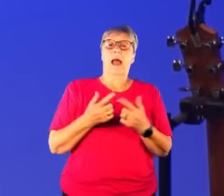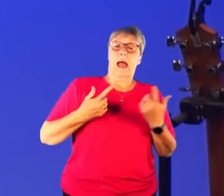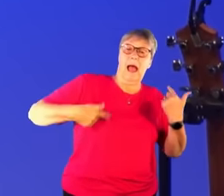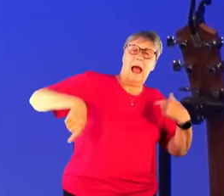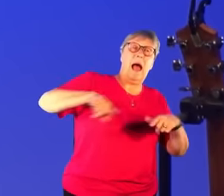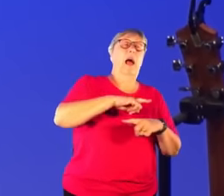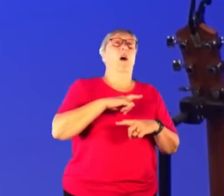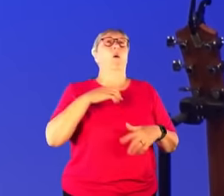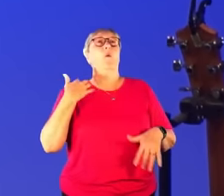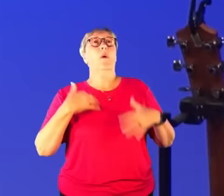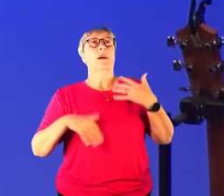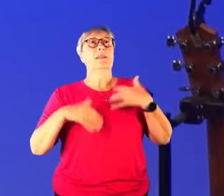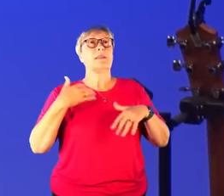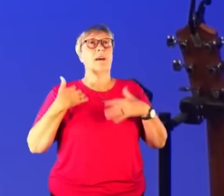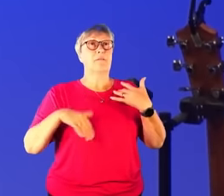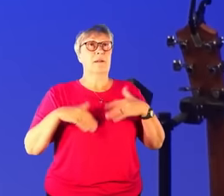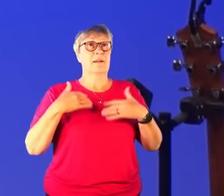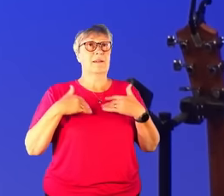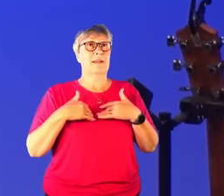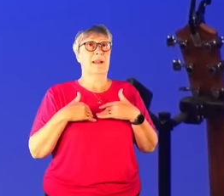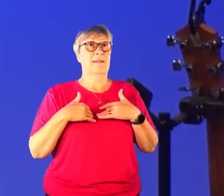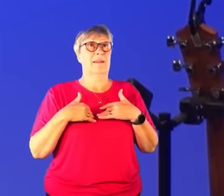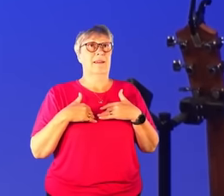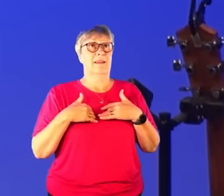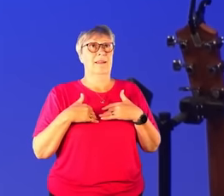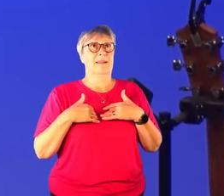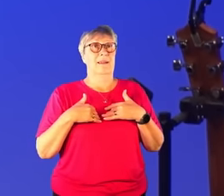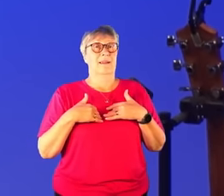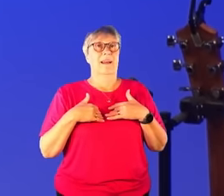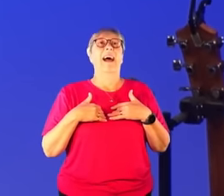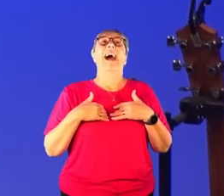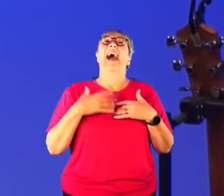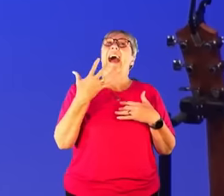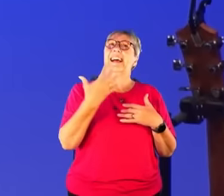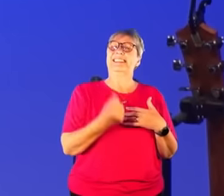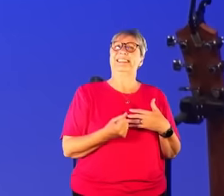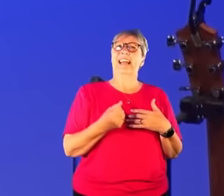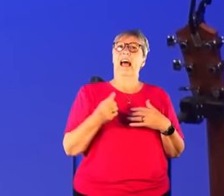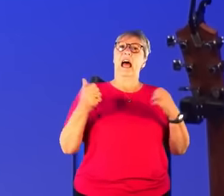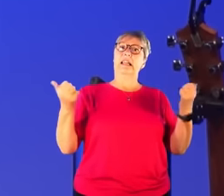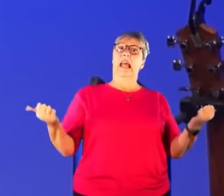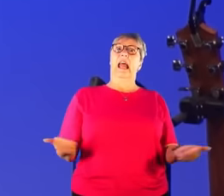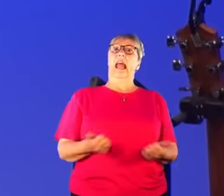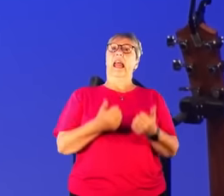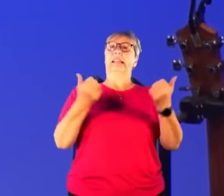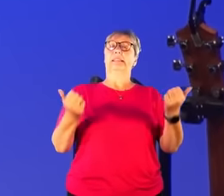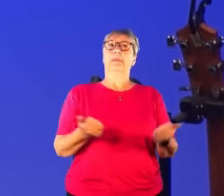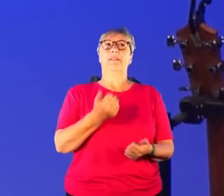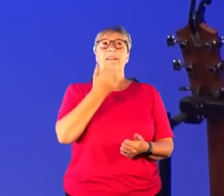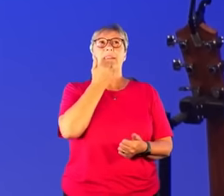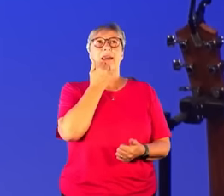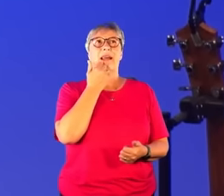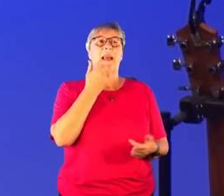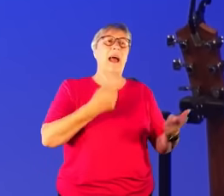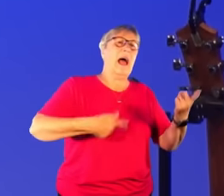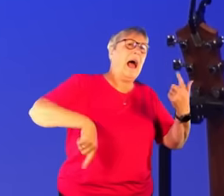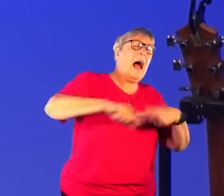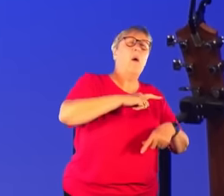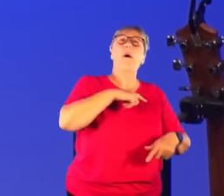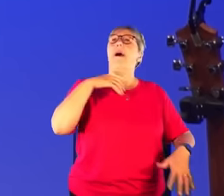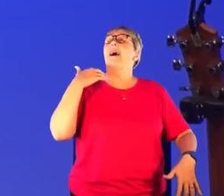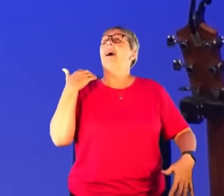suffering comes with an expiry date. All of our suffering